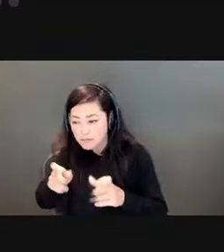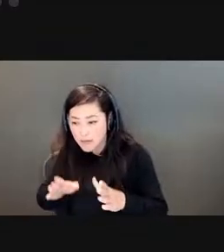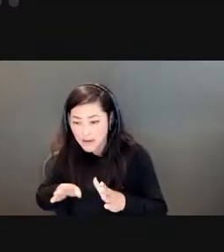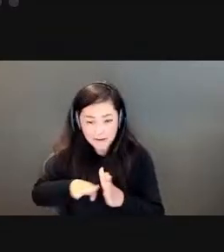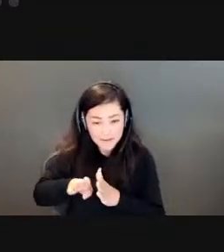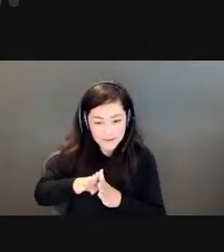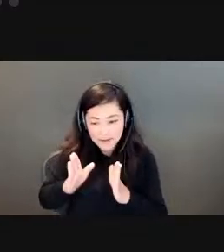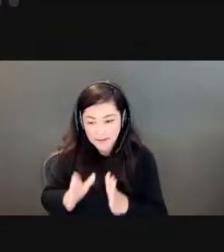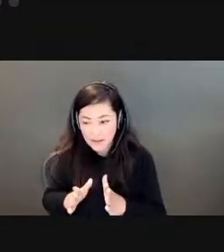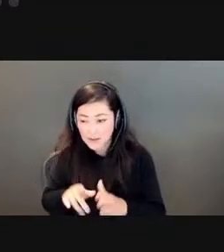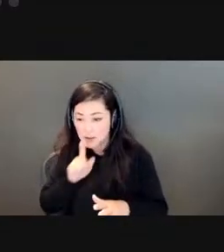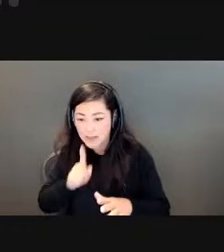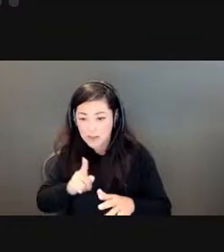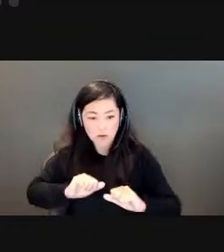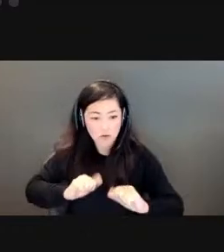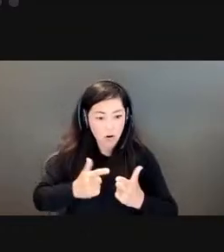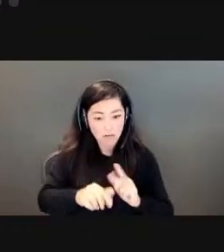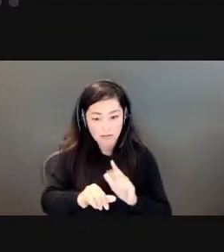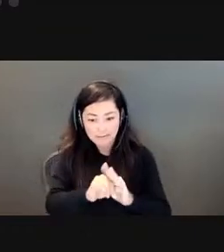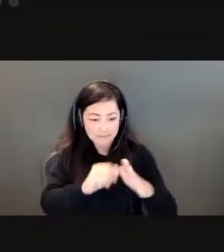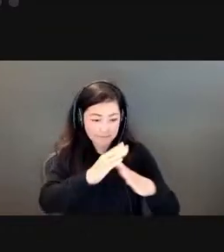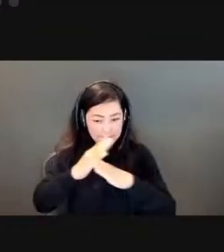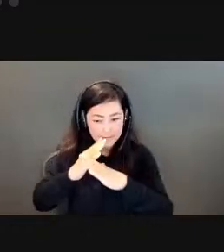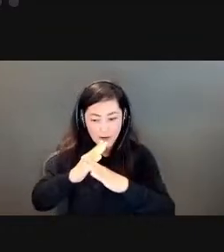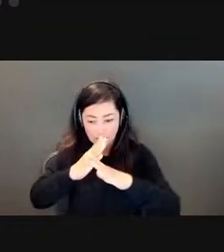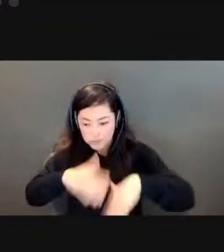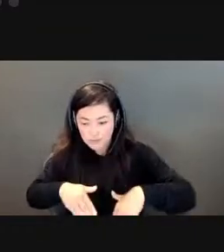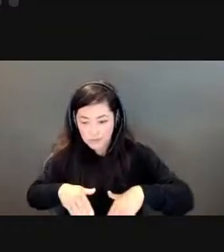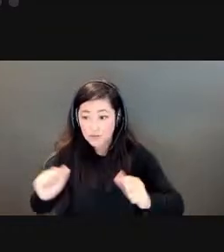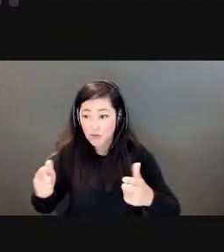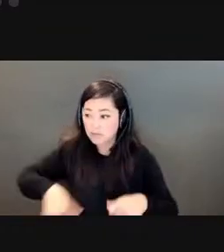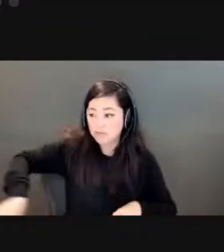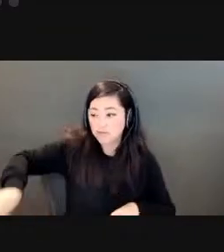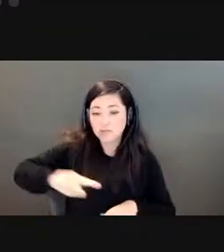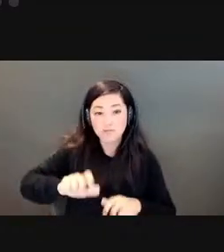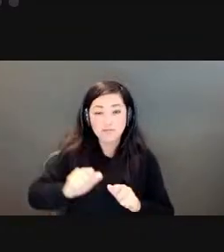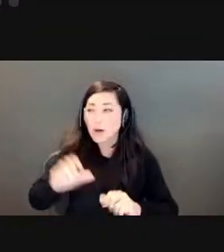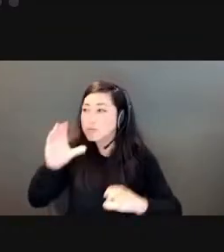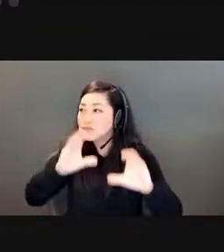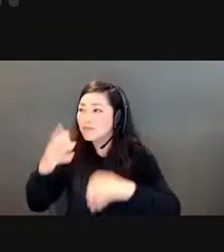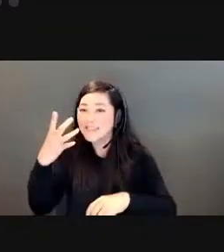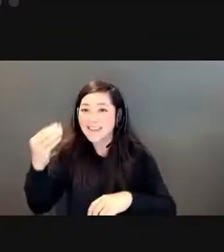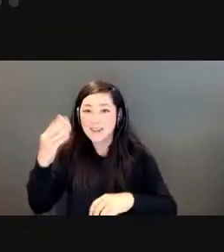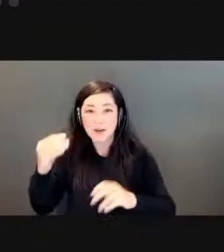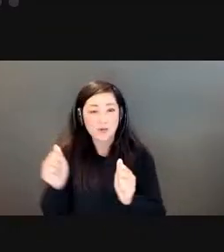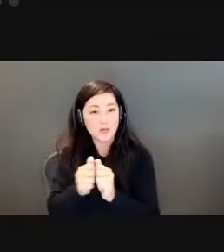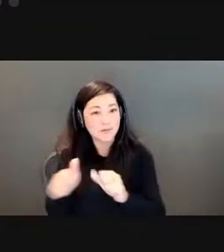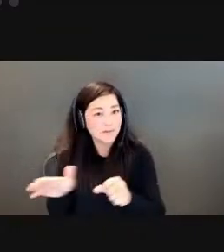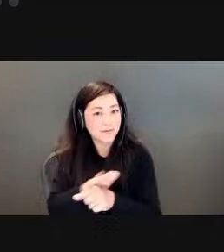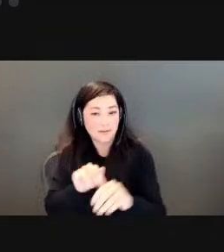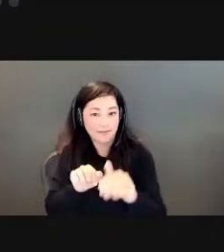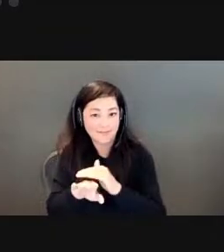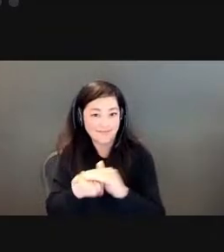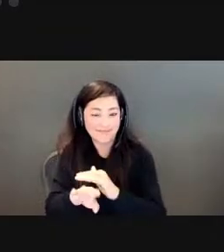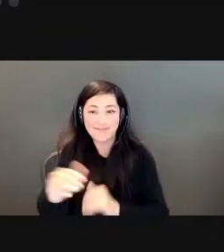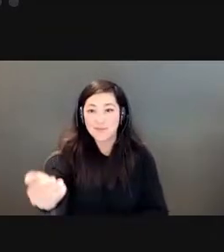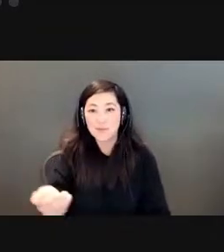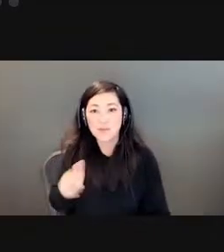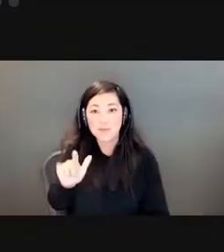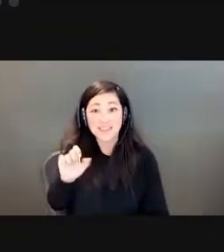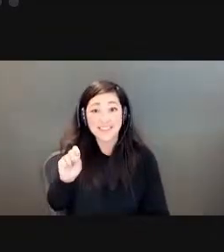and to ensure accessibility is considered so that everyone can explore the outdoors. Welcome, Lisa.